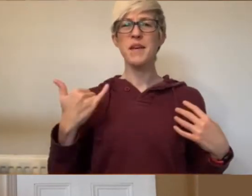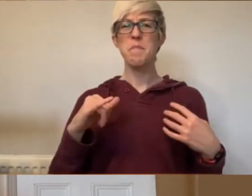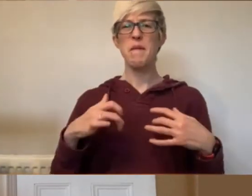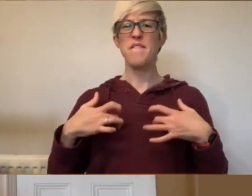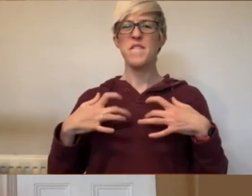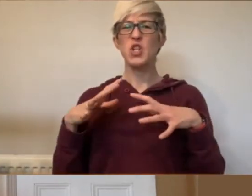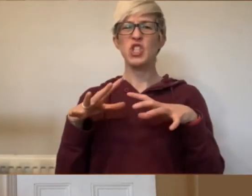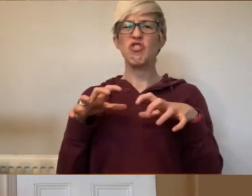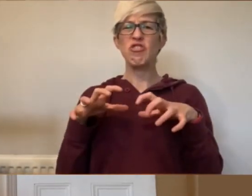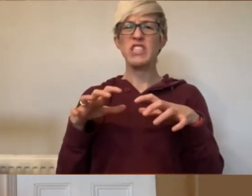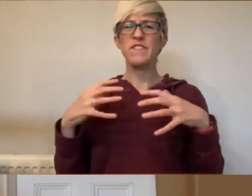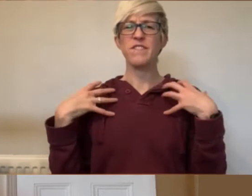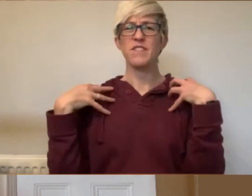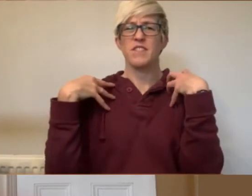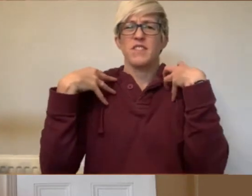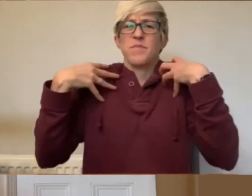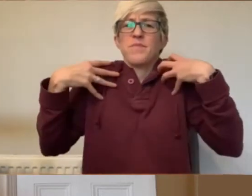They'll click and crunch.